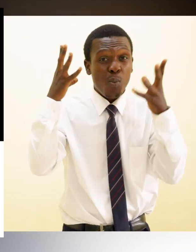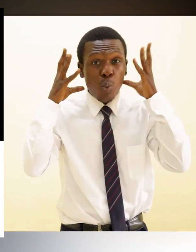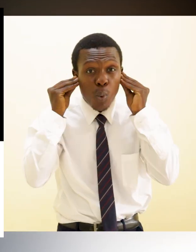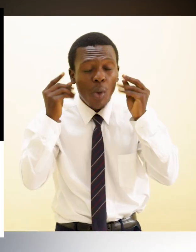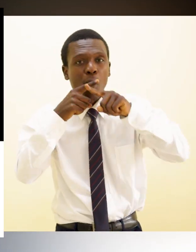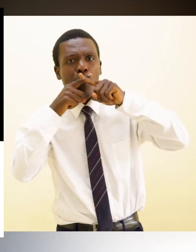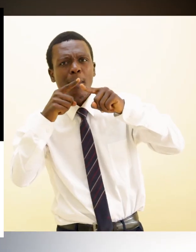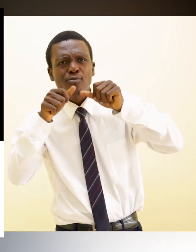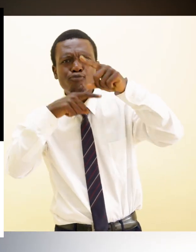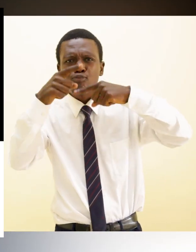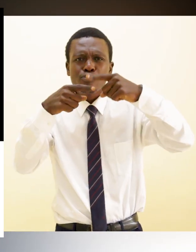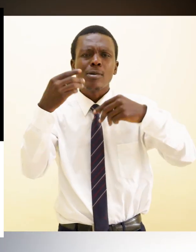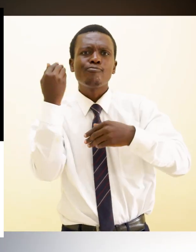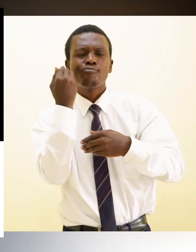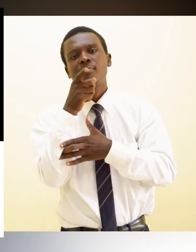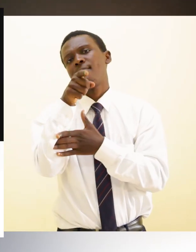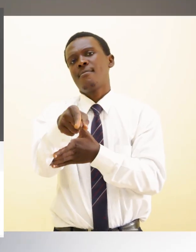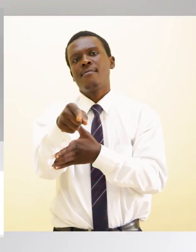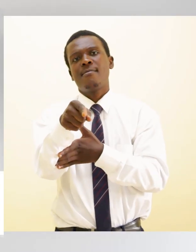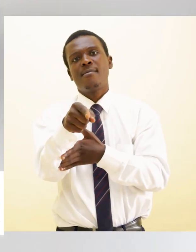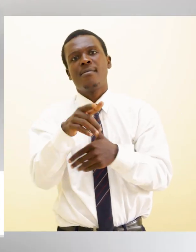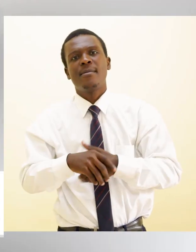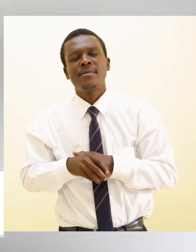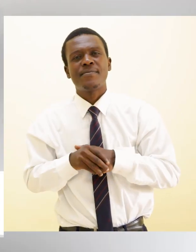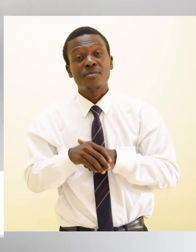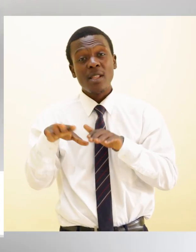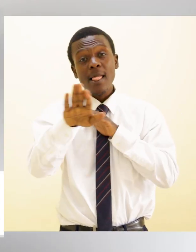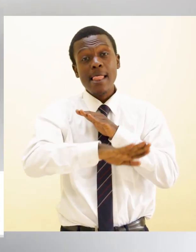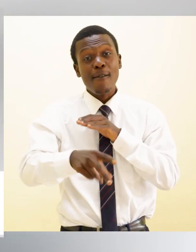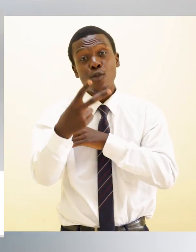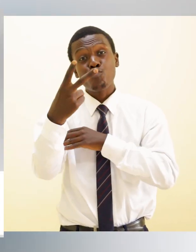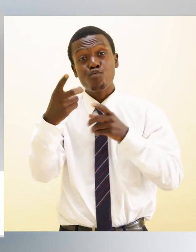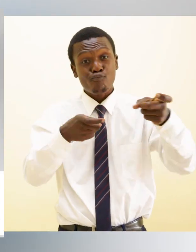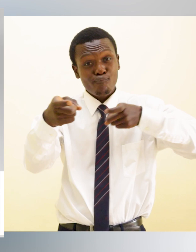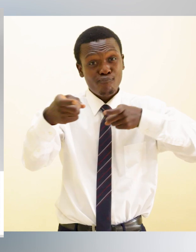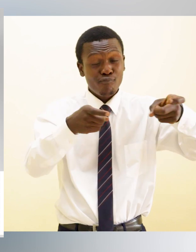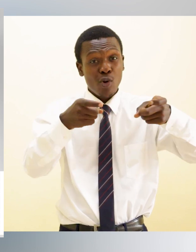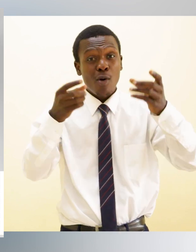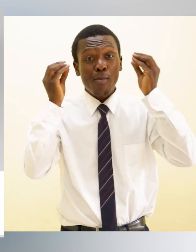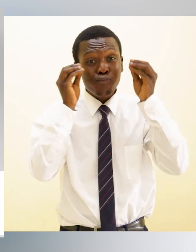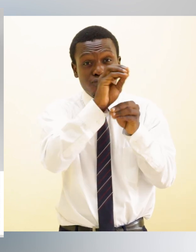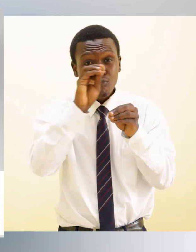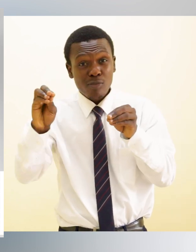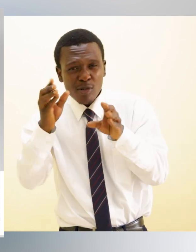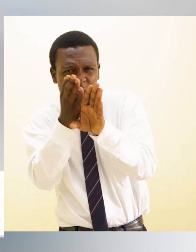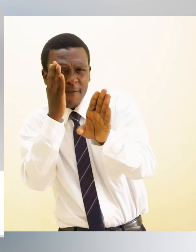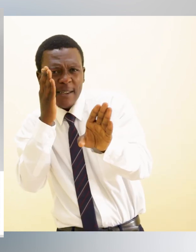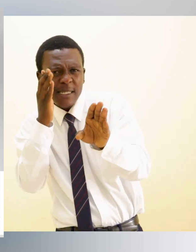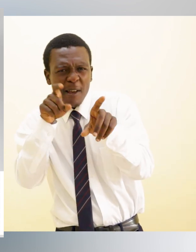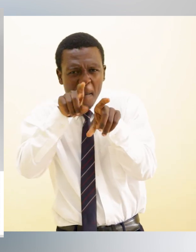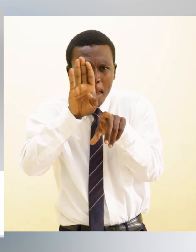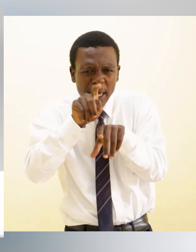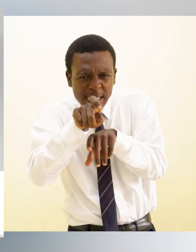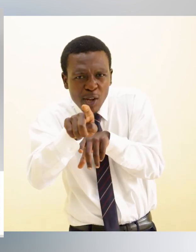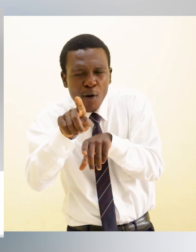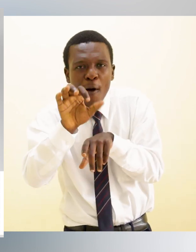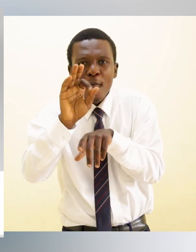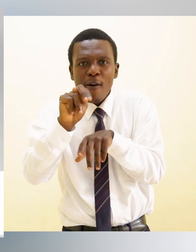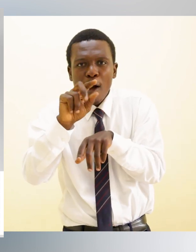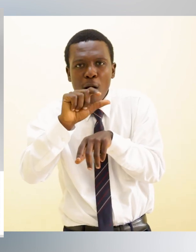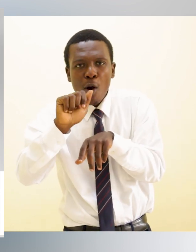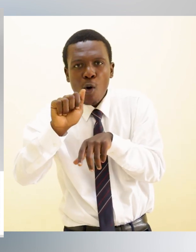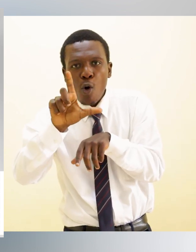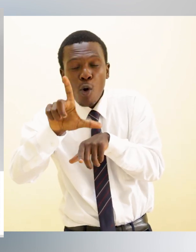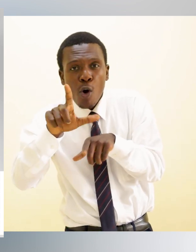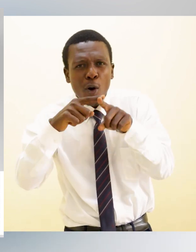loss, or systemic illness. Level 2 management is with clinicians who can differentiate between bacterial, fungal,